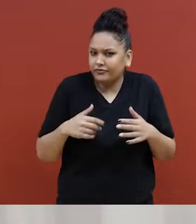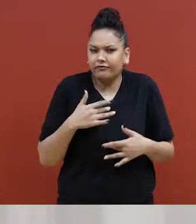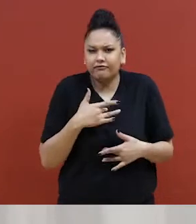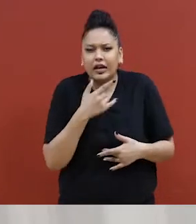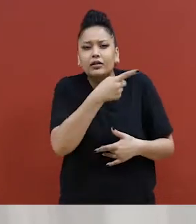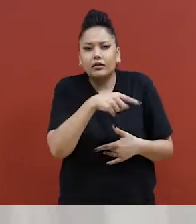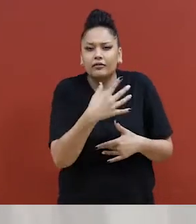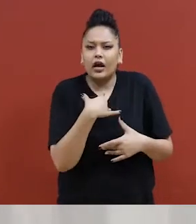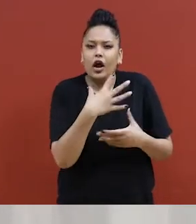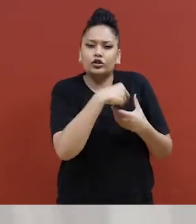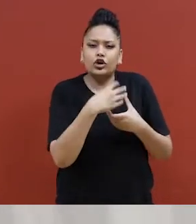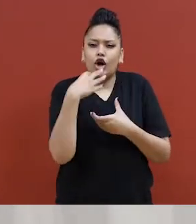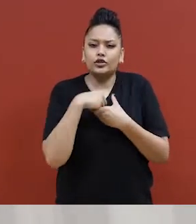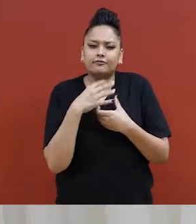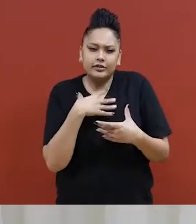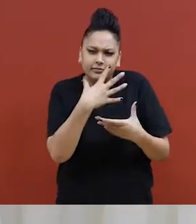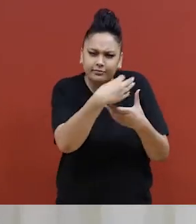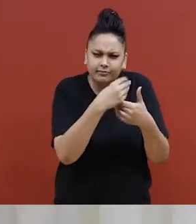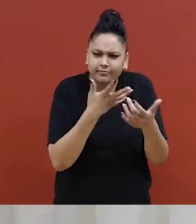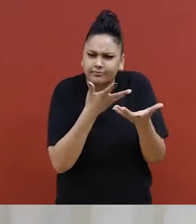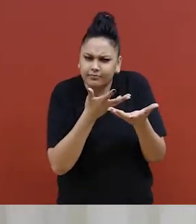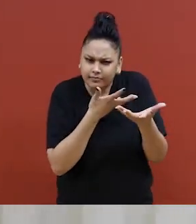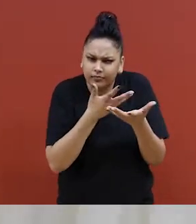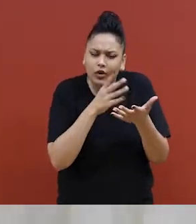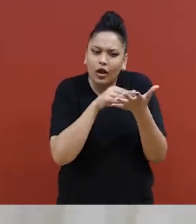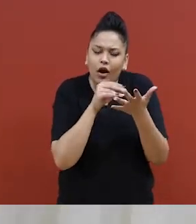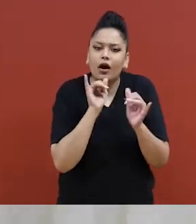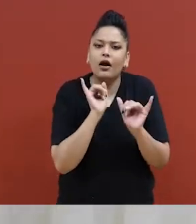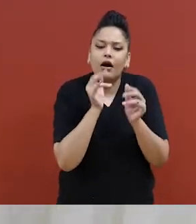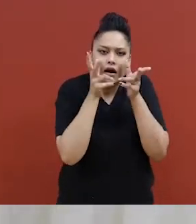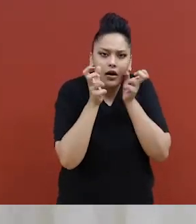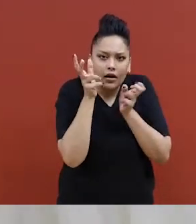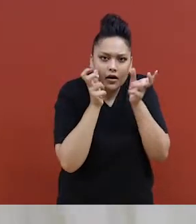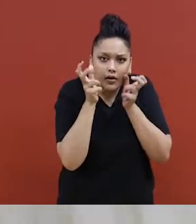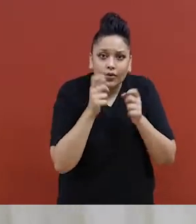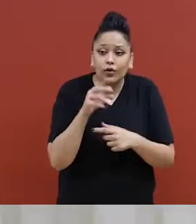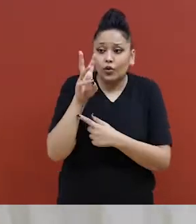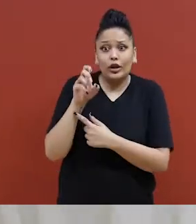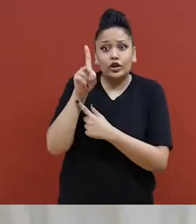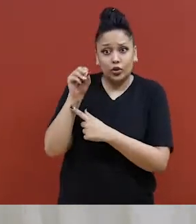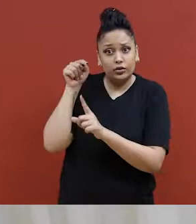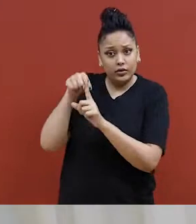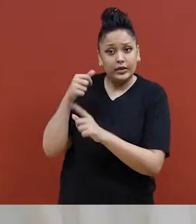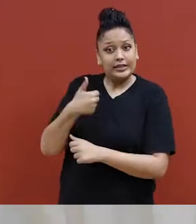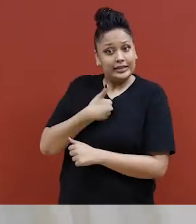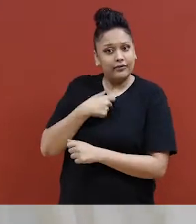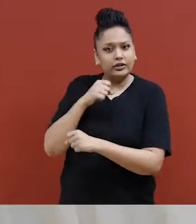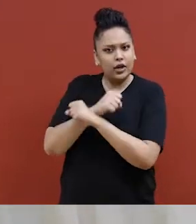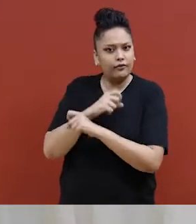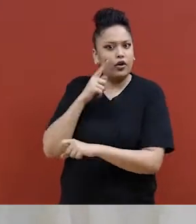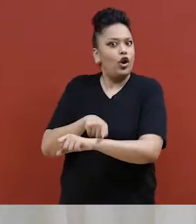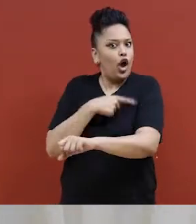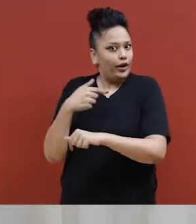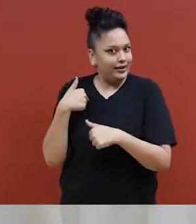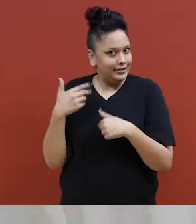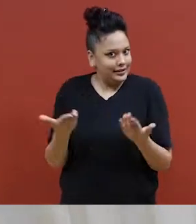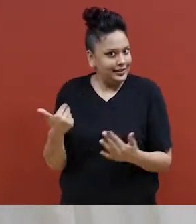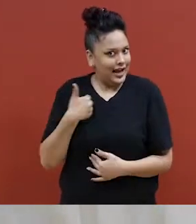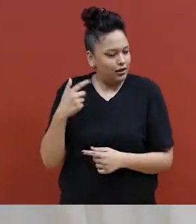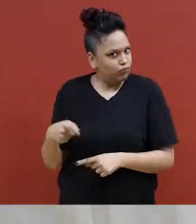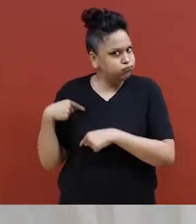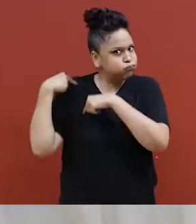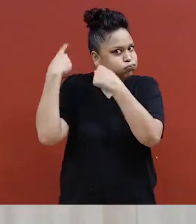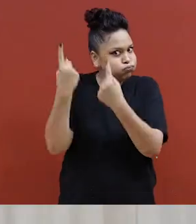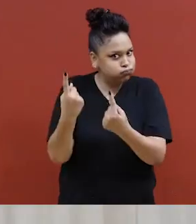this as cross-cultural work. Wen-Do Women's Self-Defense is the longest running women's self-defense organization